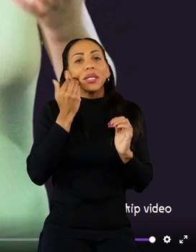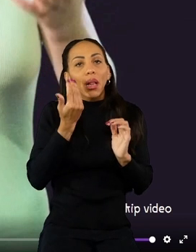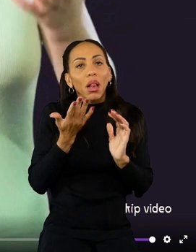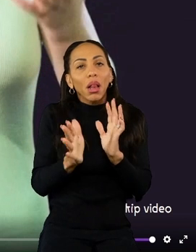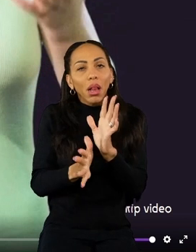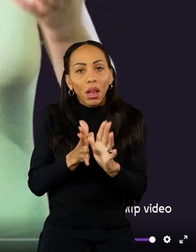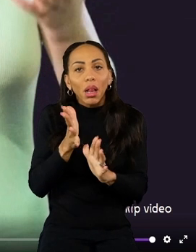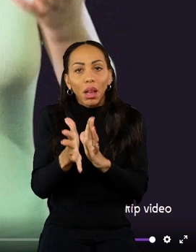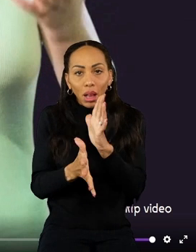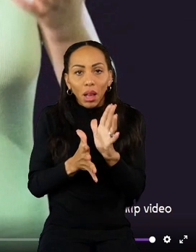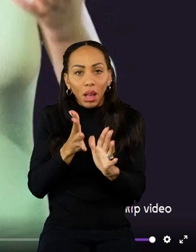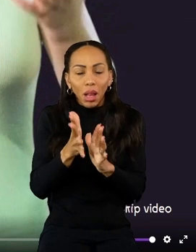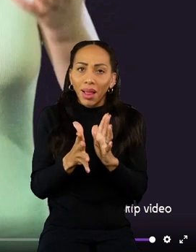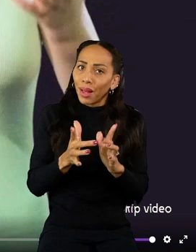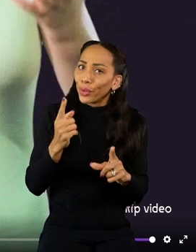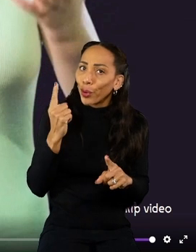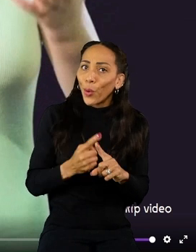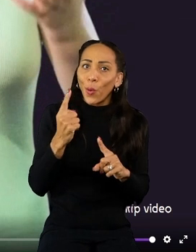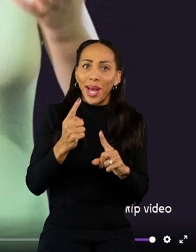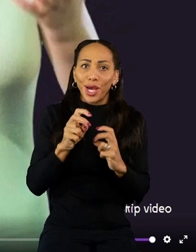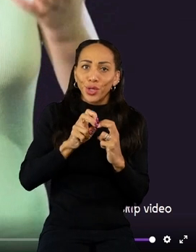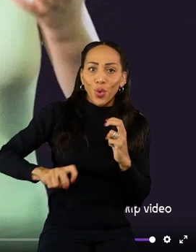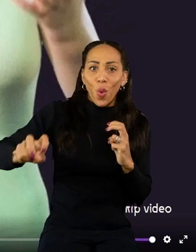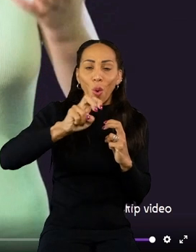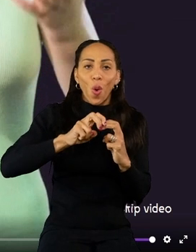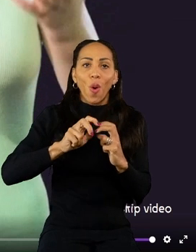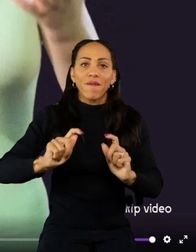space. So that's a sort of